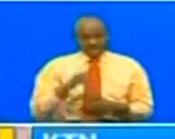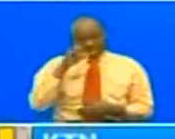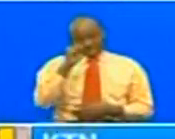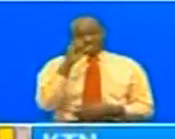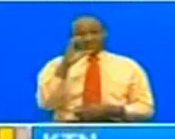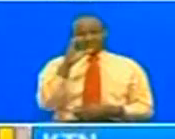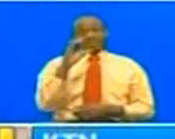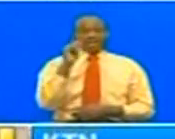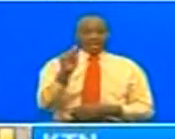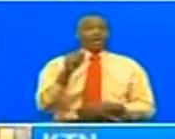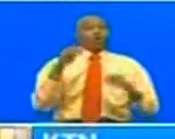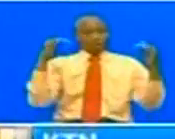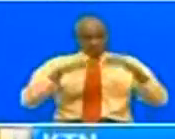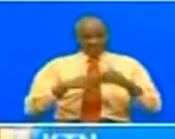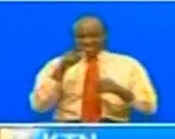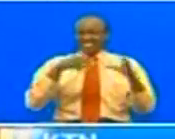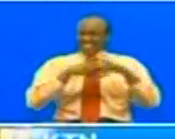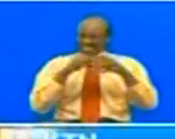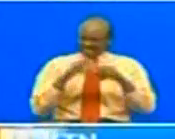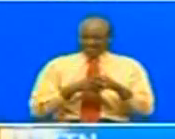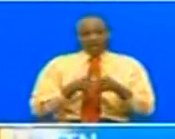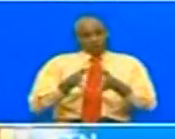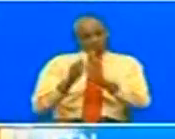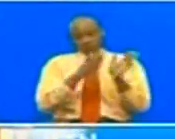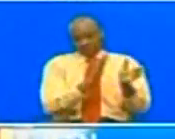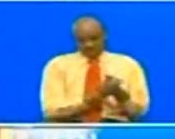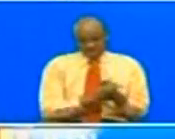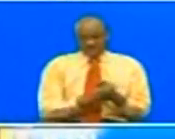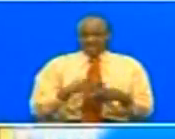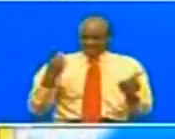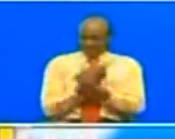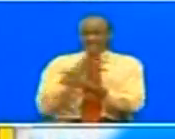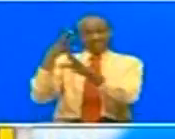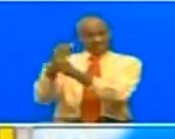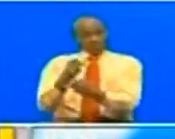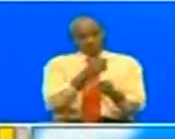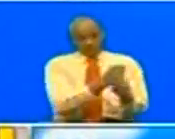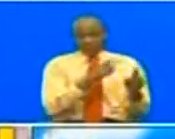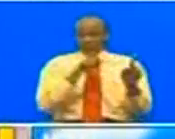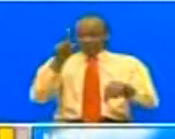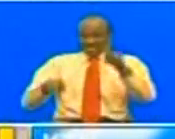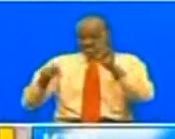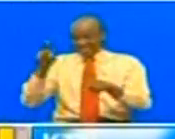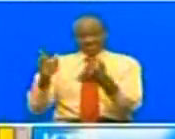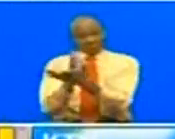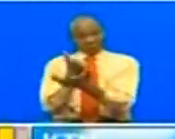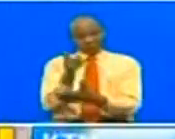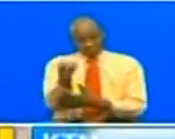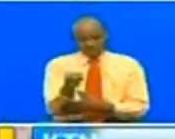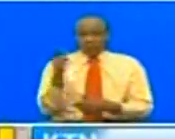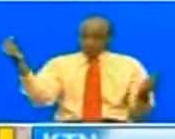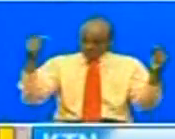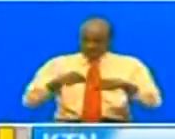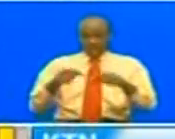SCCA conference creates a platform where stakeholders from various sectors can